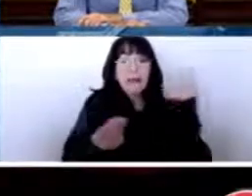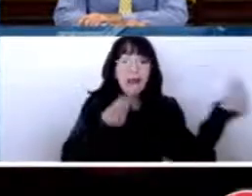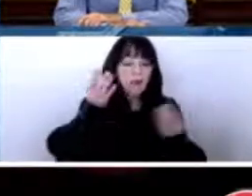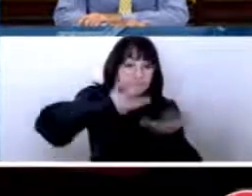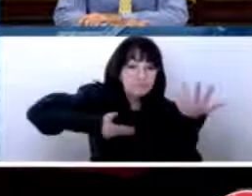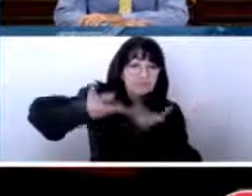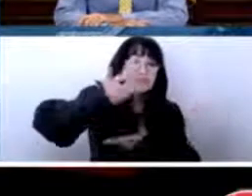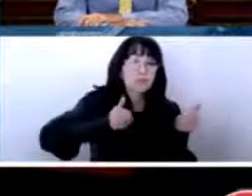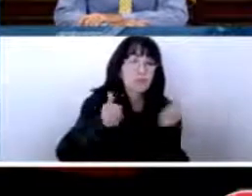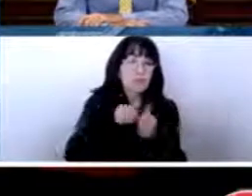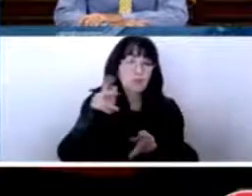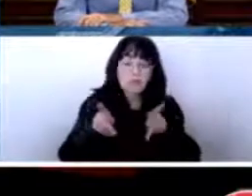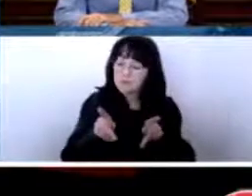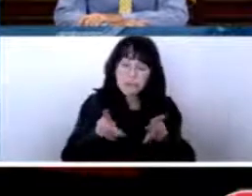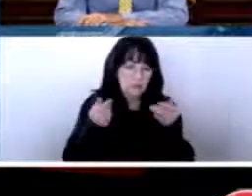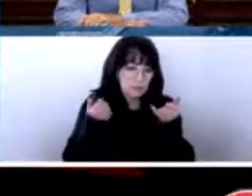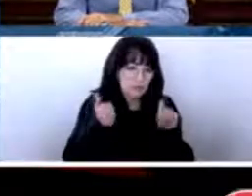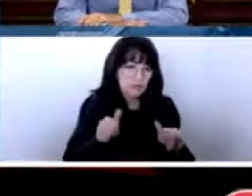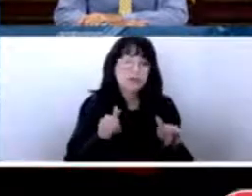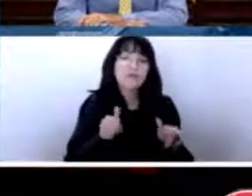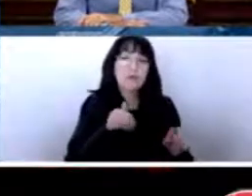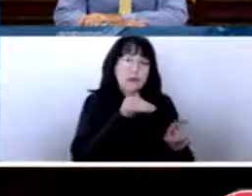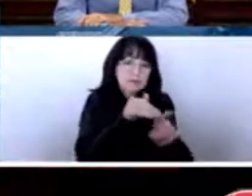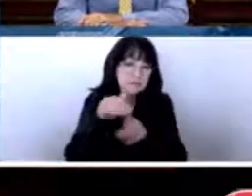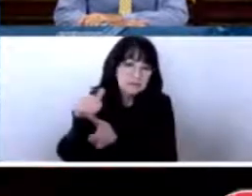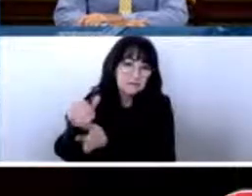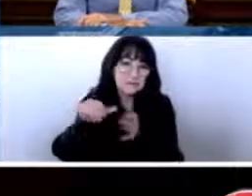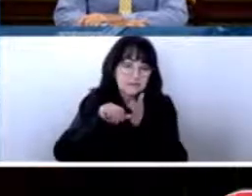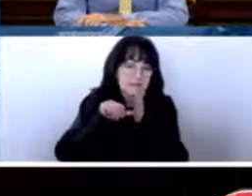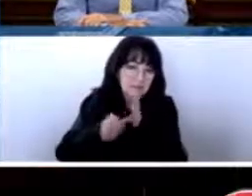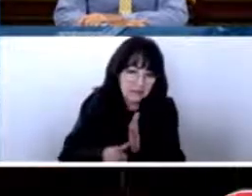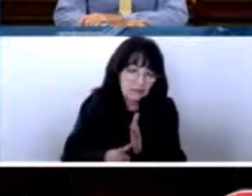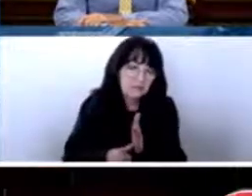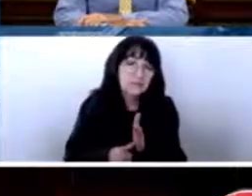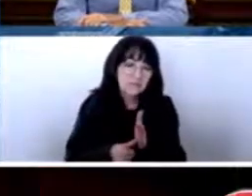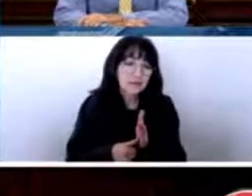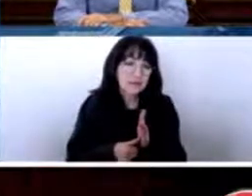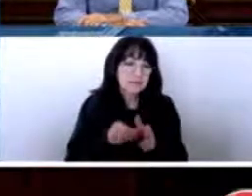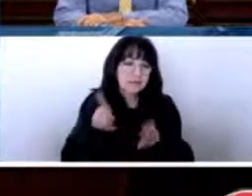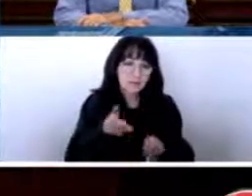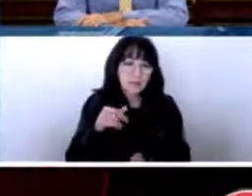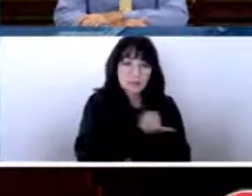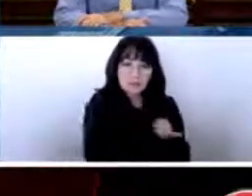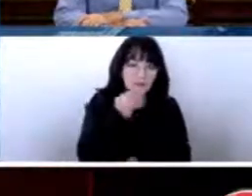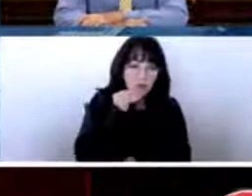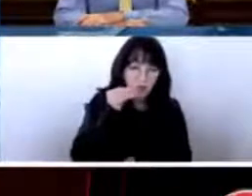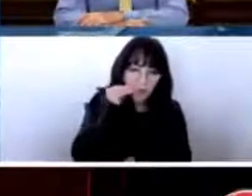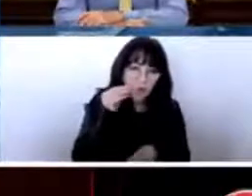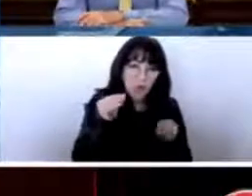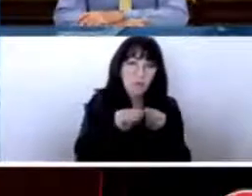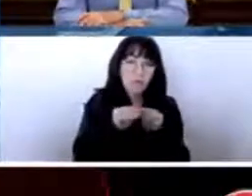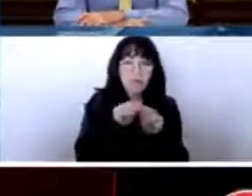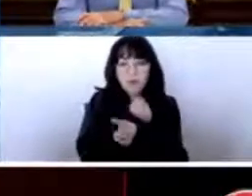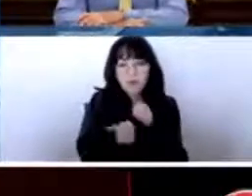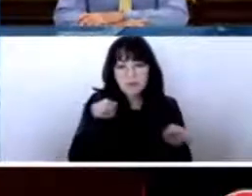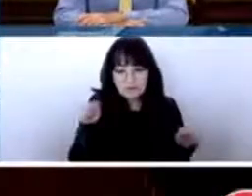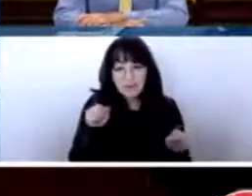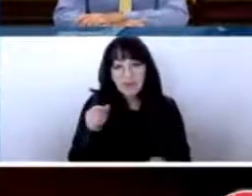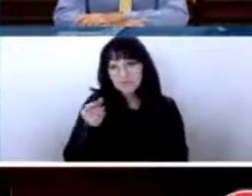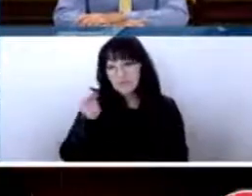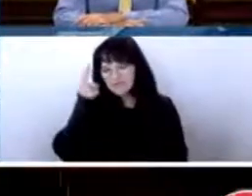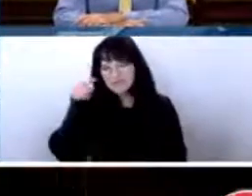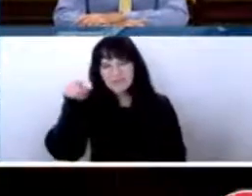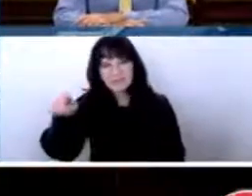last 2 years now, coming to work every day, knowing that they're going to face the stress of